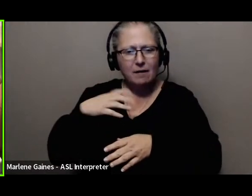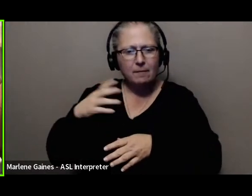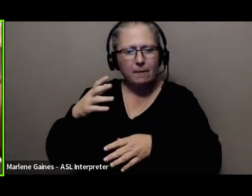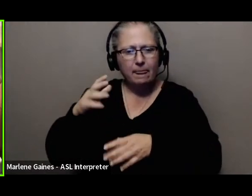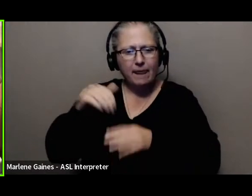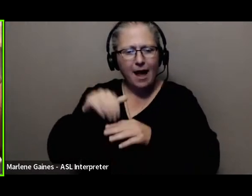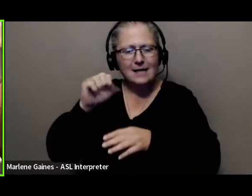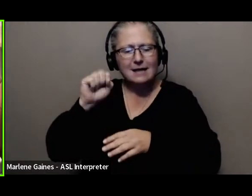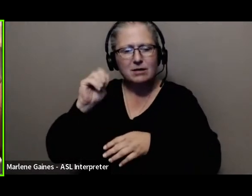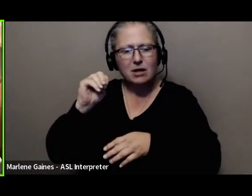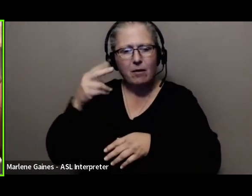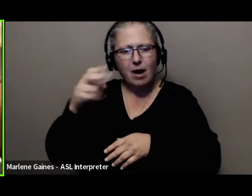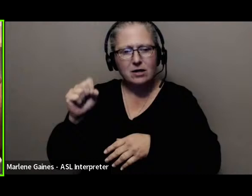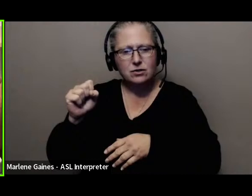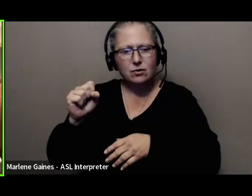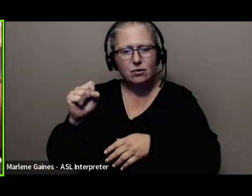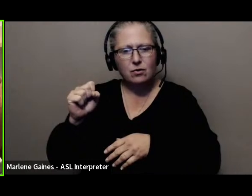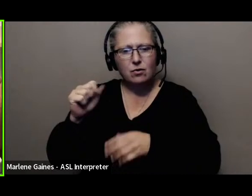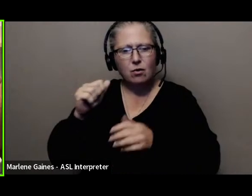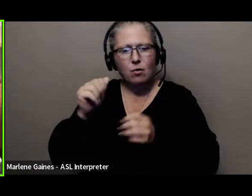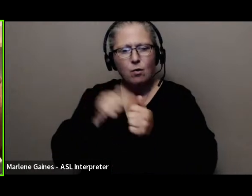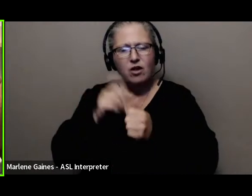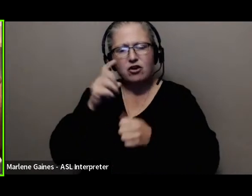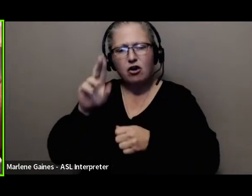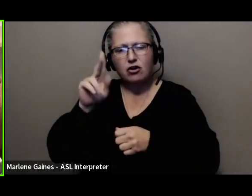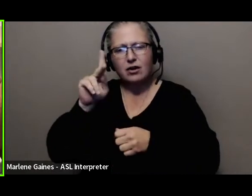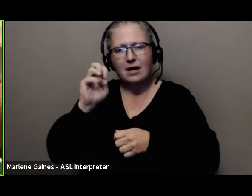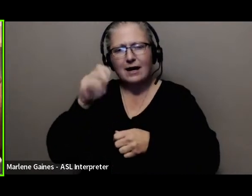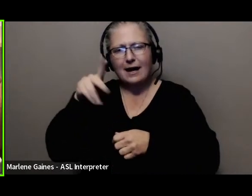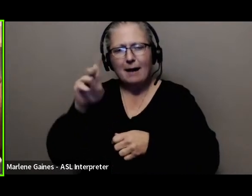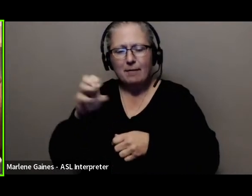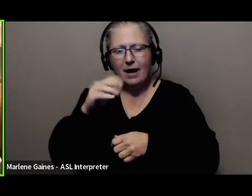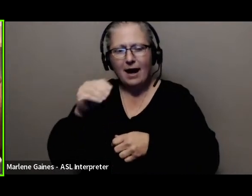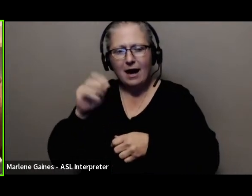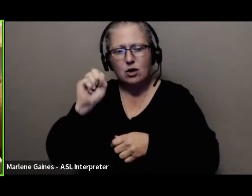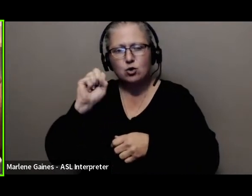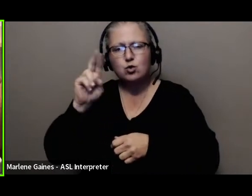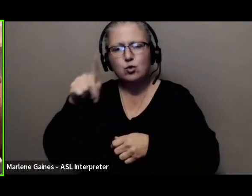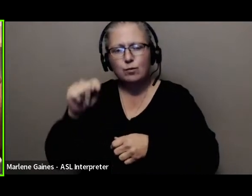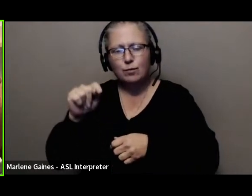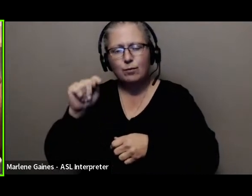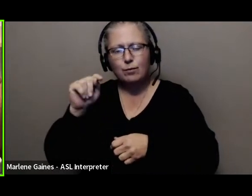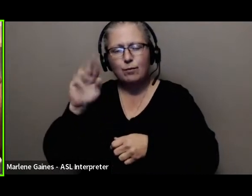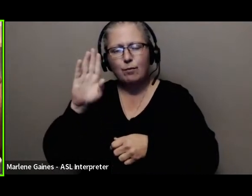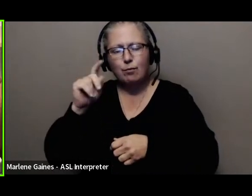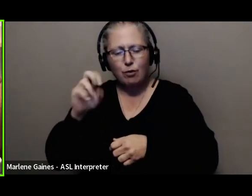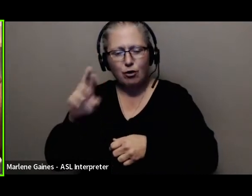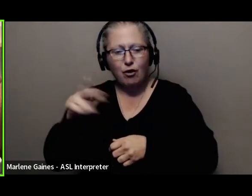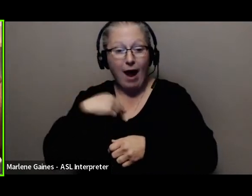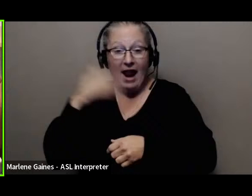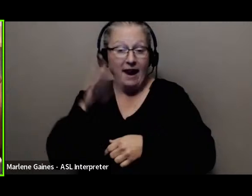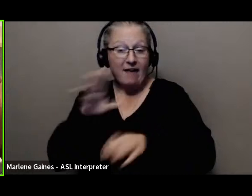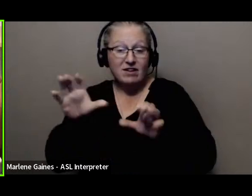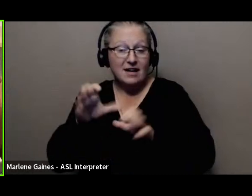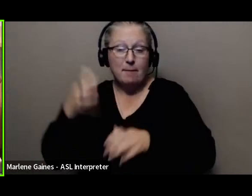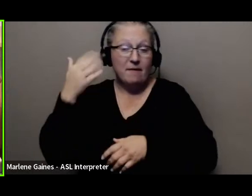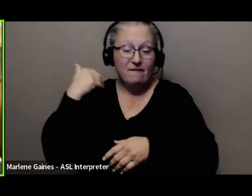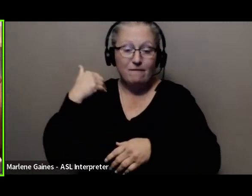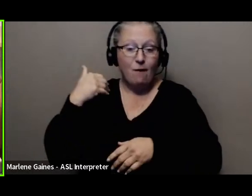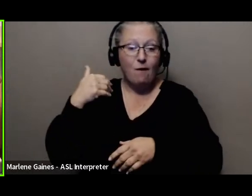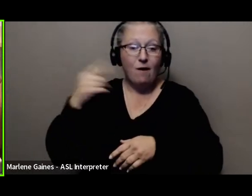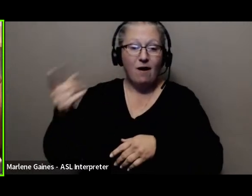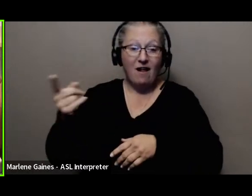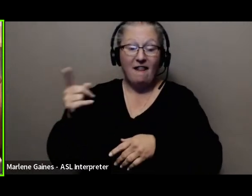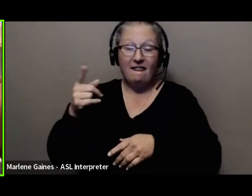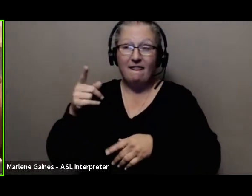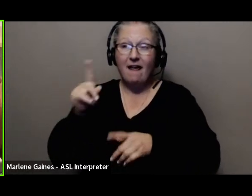San Mateo High School with Dr. Kempke and Superintendent Booker. And I had never done one of those before, and they asked a